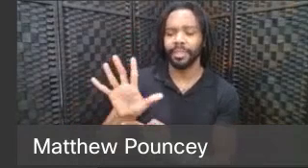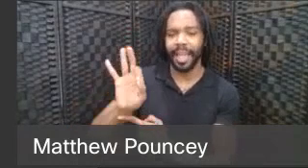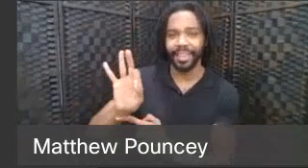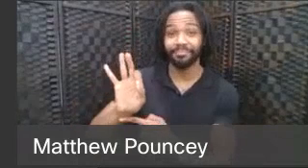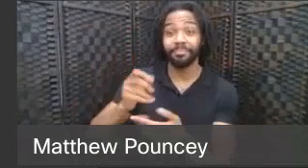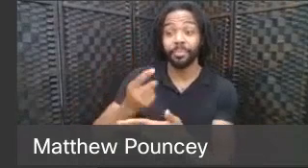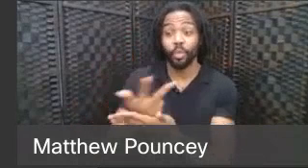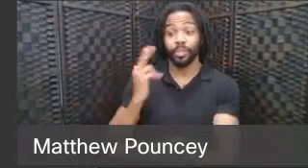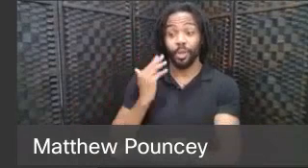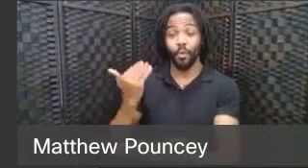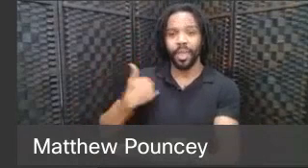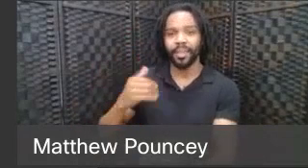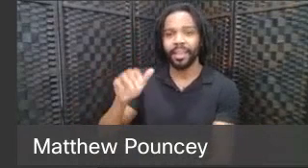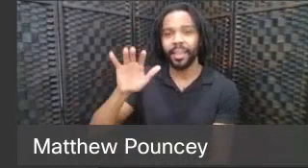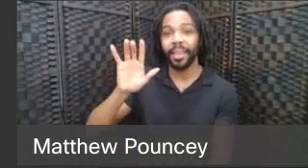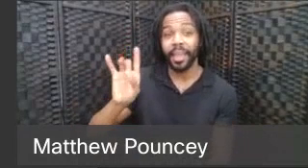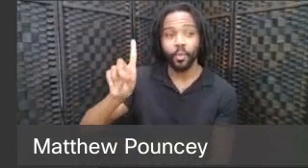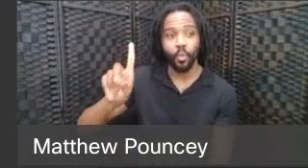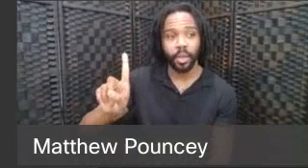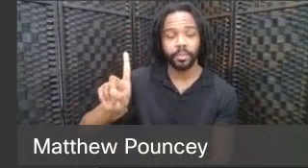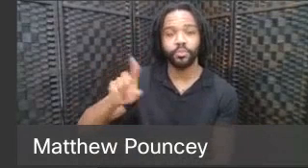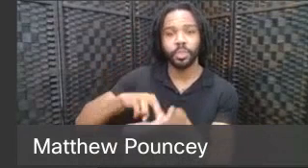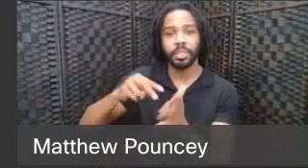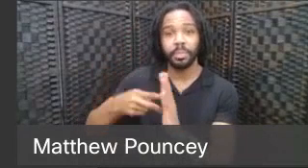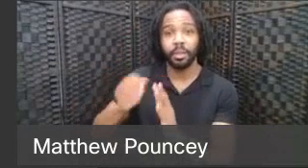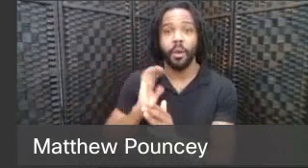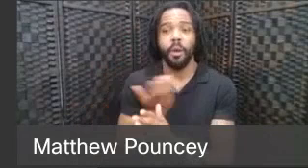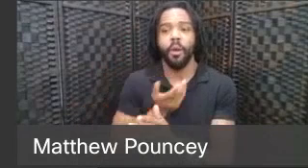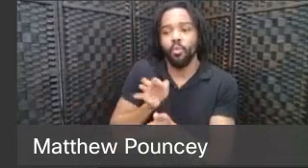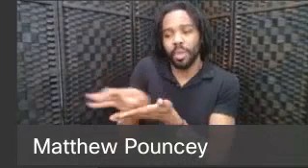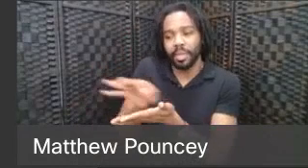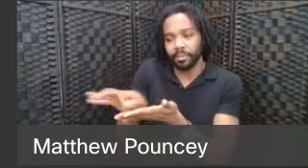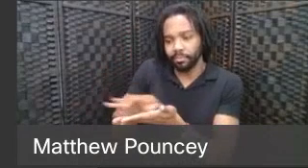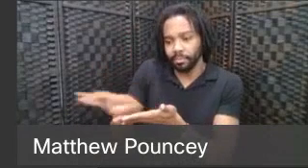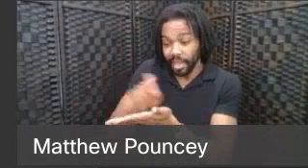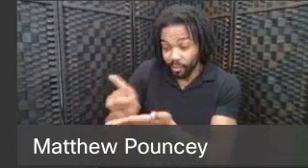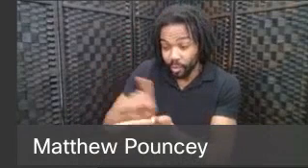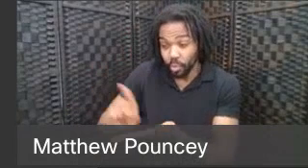81. So at least the weekly count has come down some.